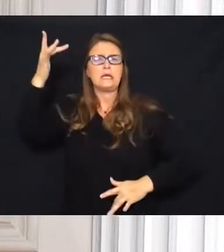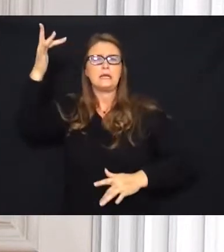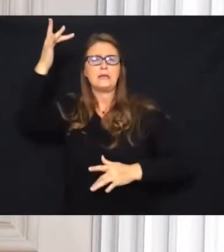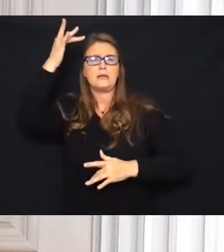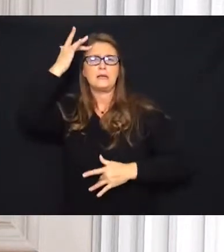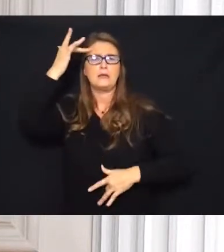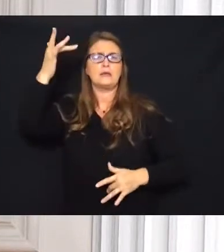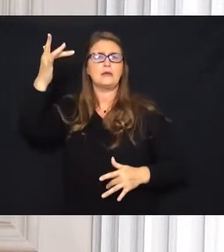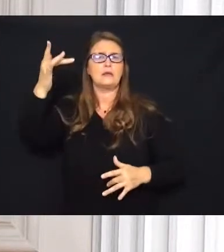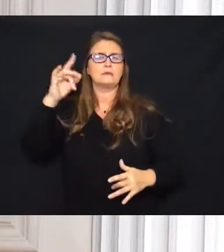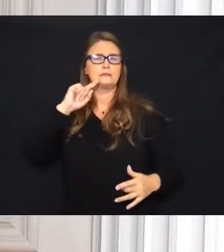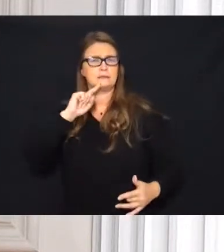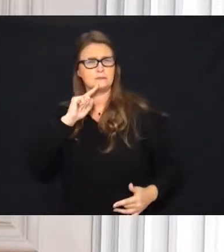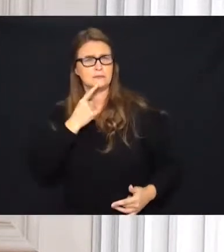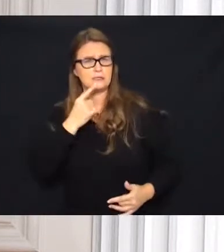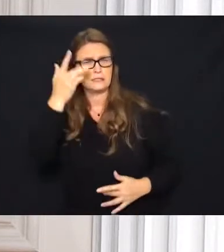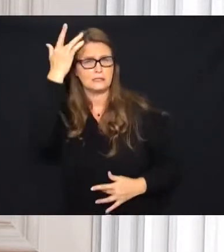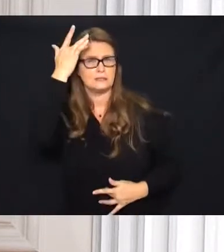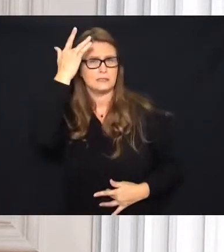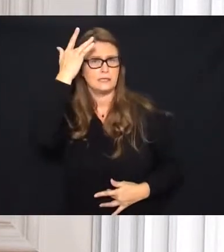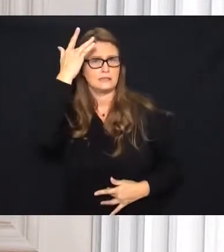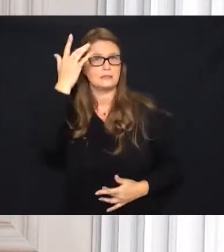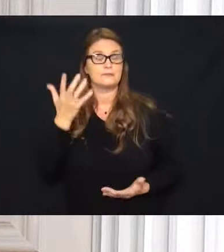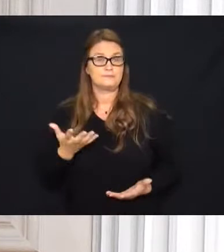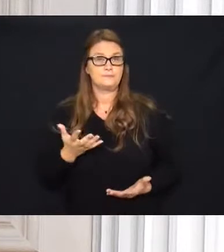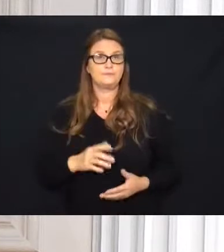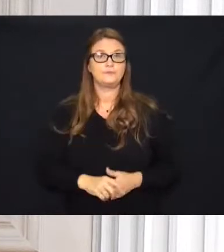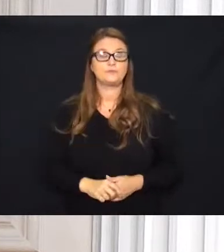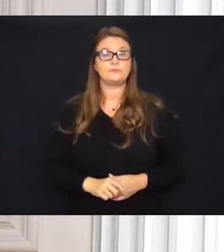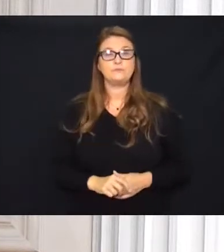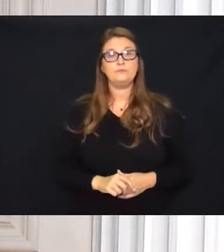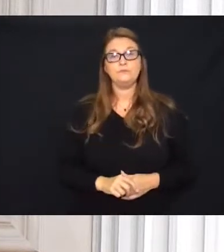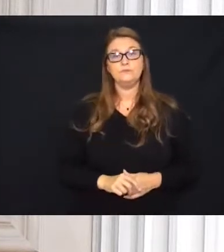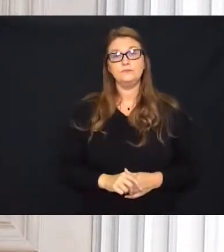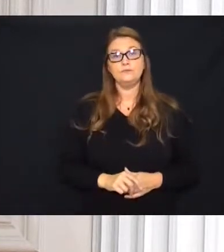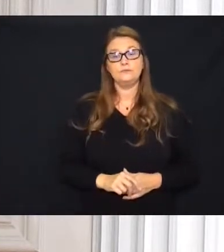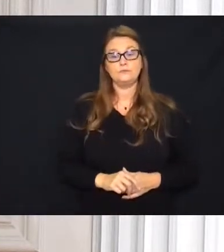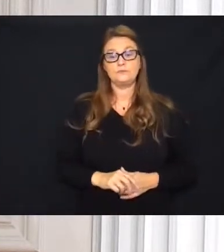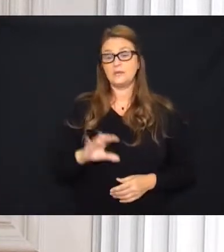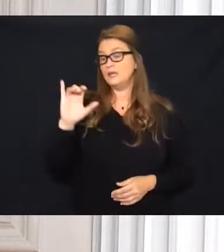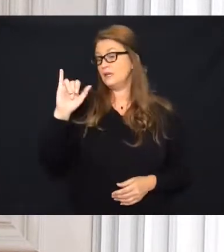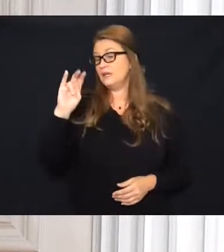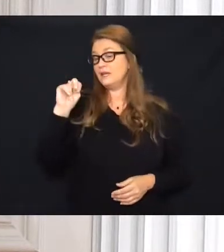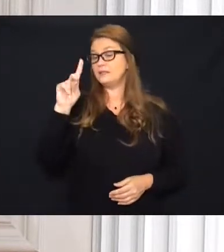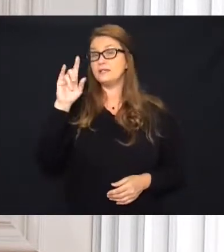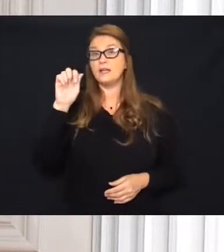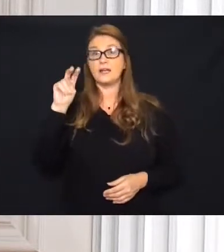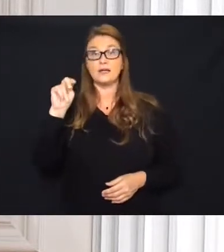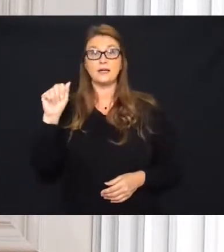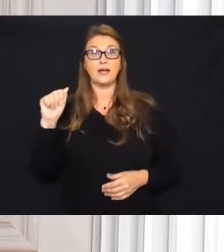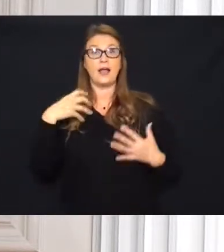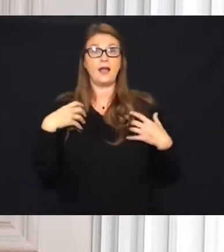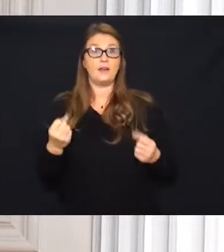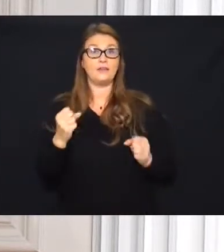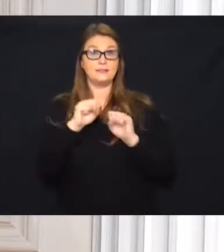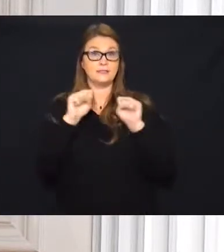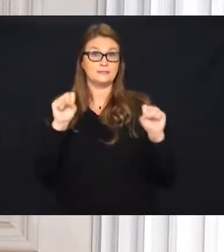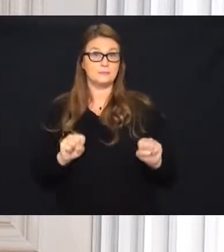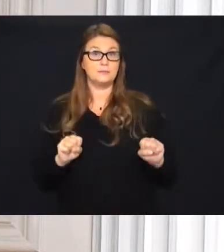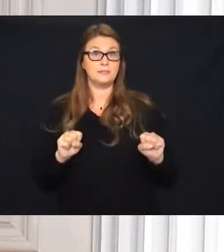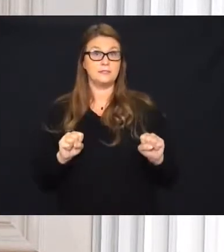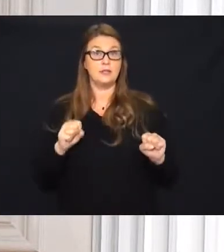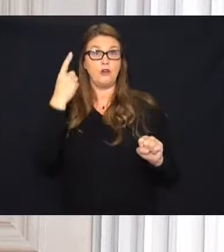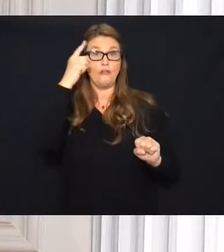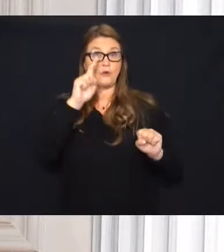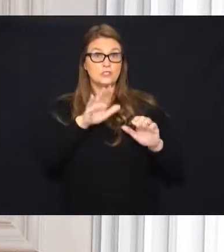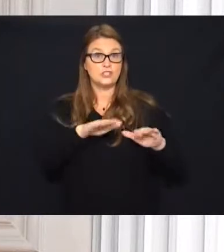they have seen during other parts of the pandemic. And the Indiana health system for